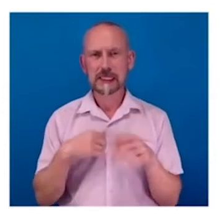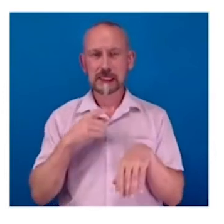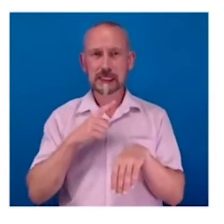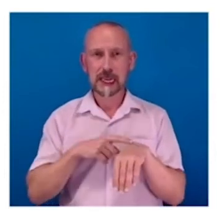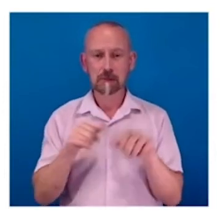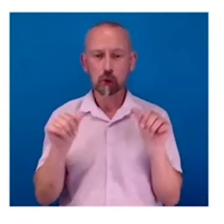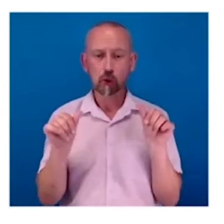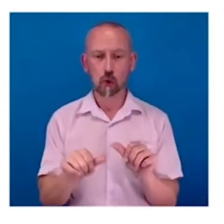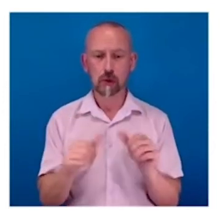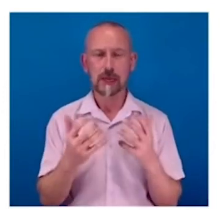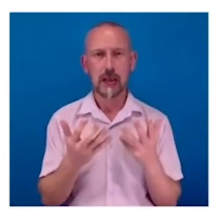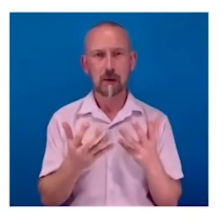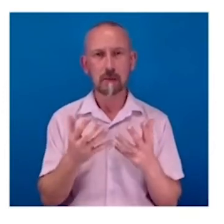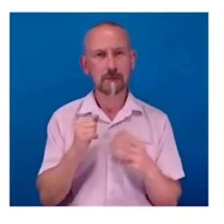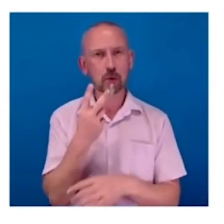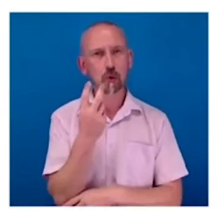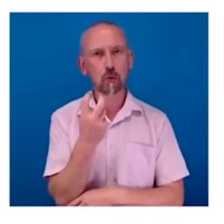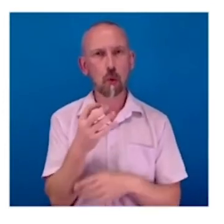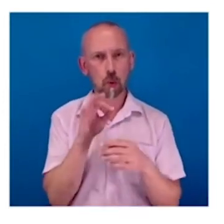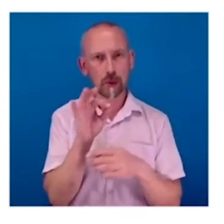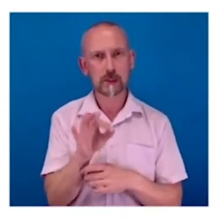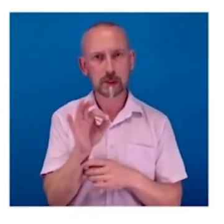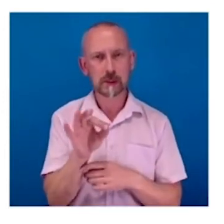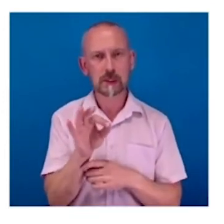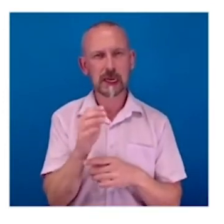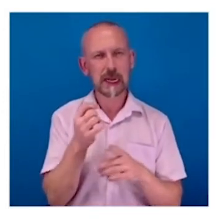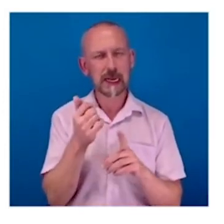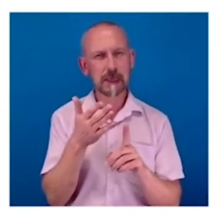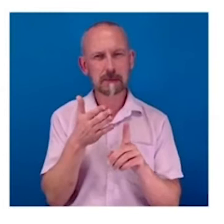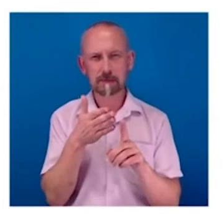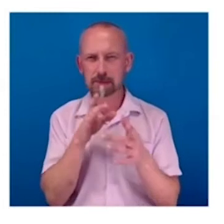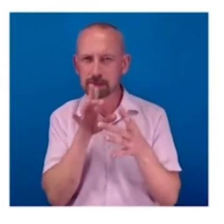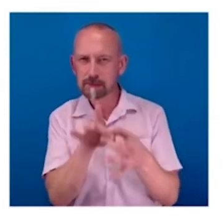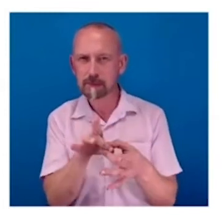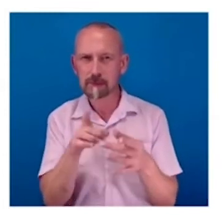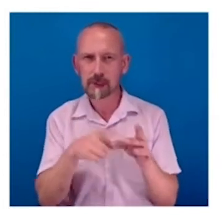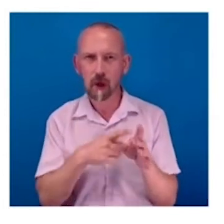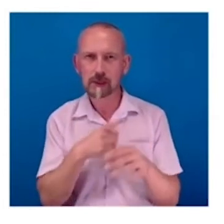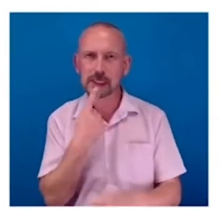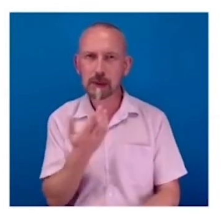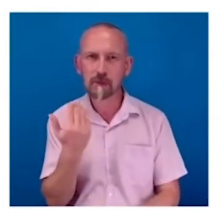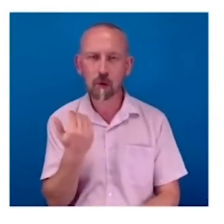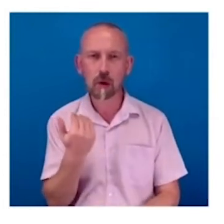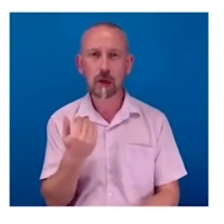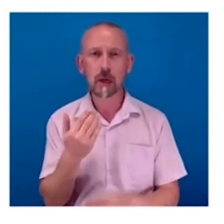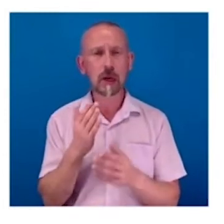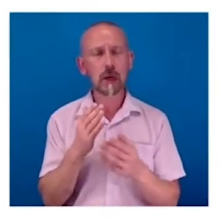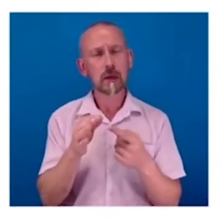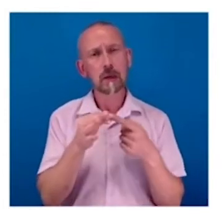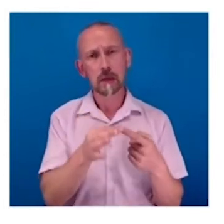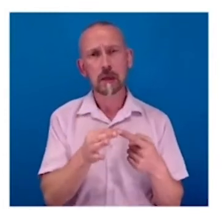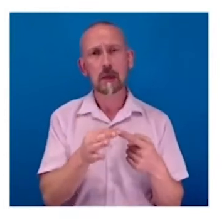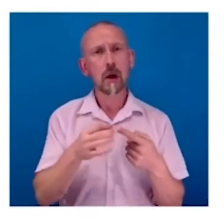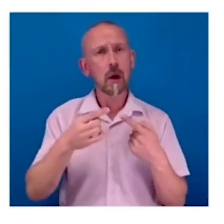but this goes a little bit off of what Yuval was saying. And the question is, are we seeing a shift away from